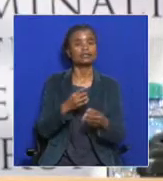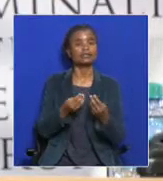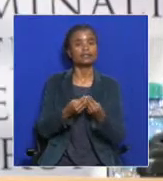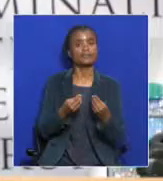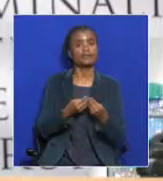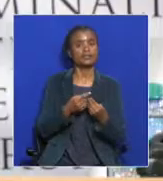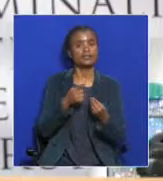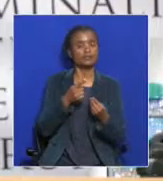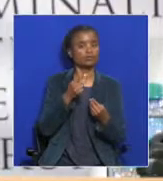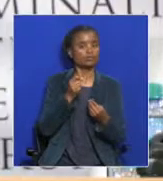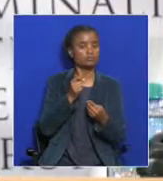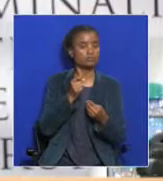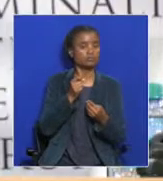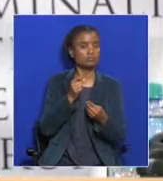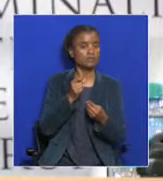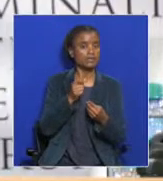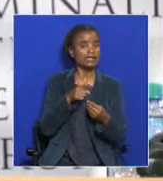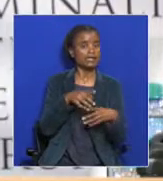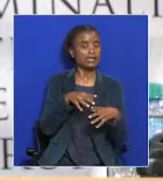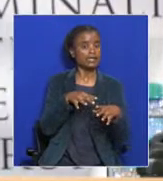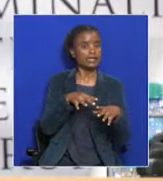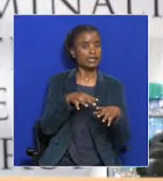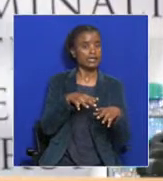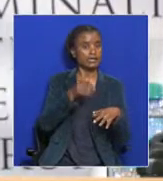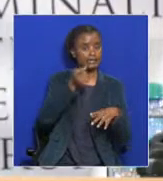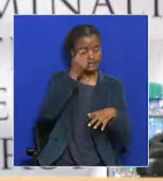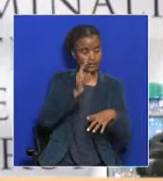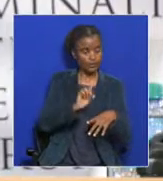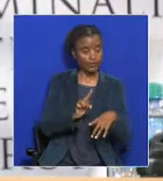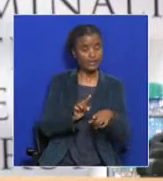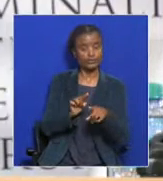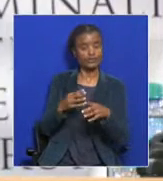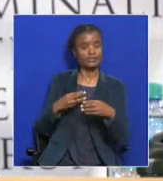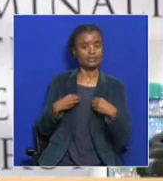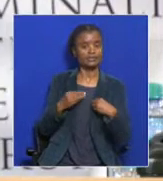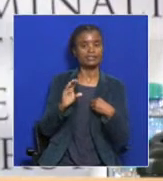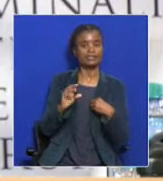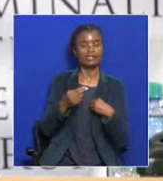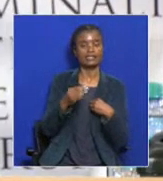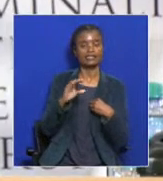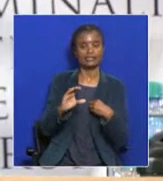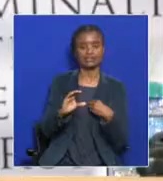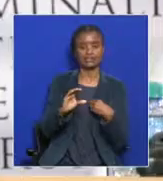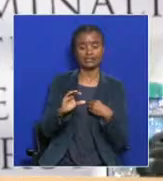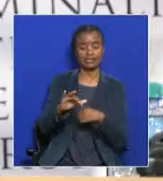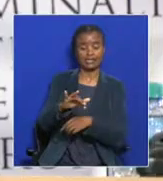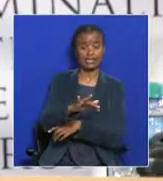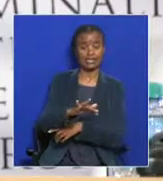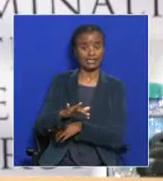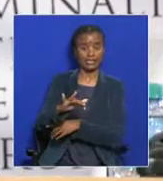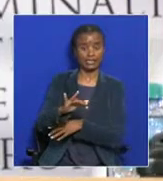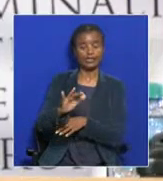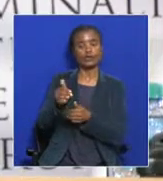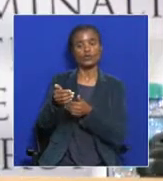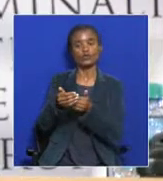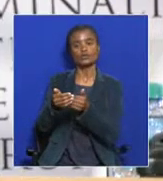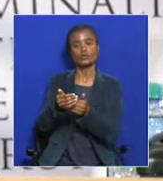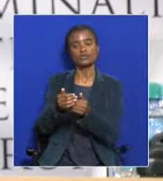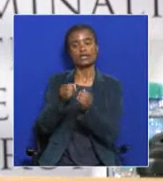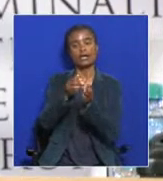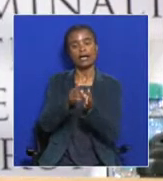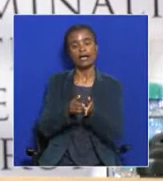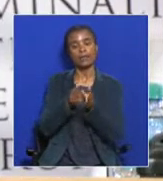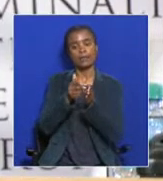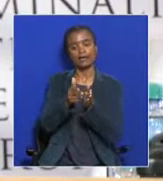have accepted that the CHC depot is within the harbour area under, in